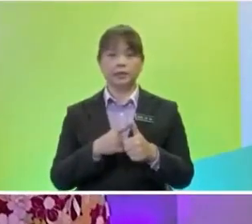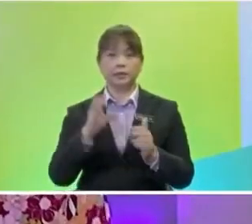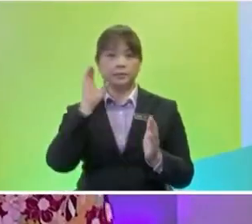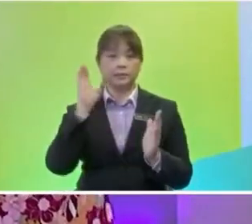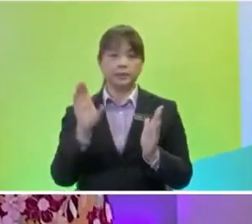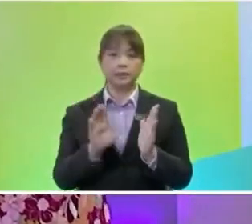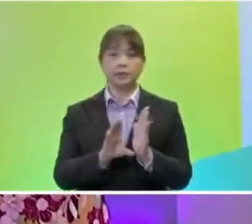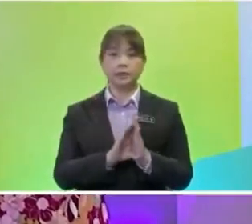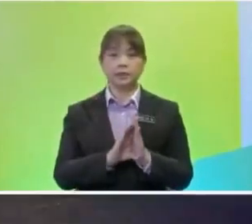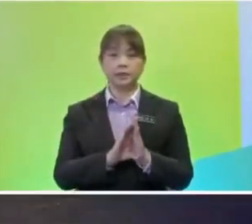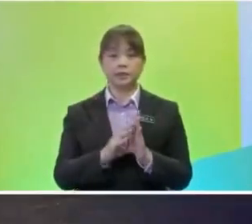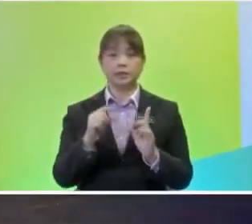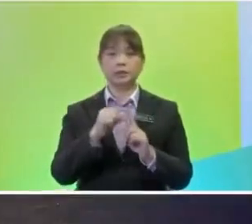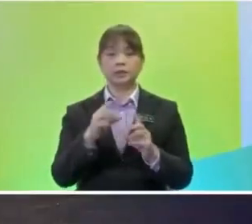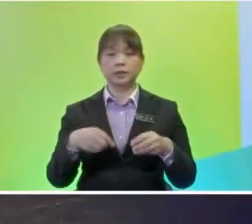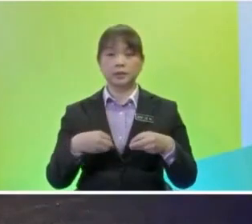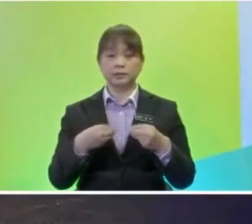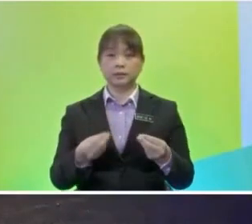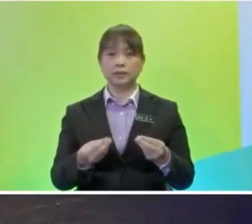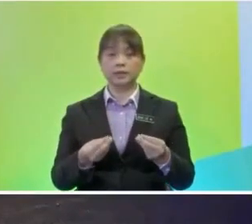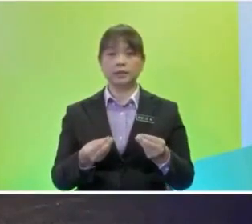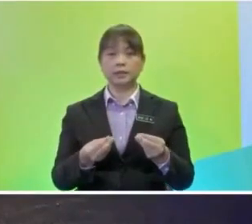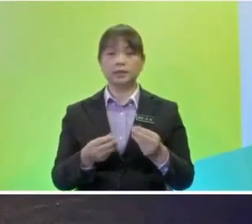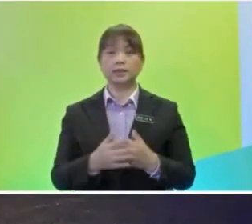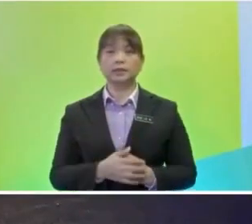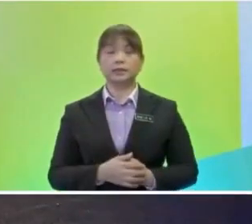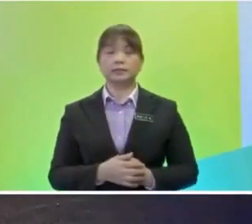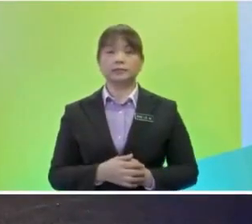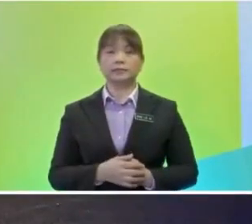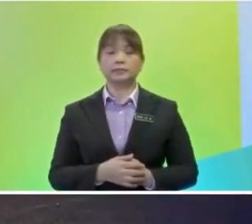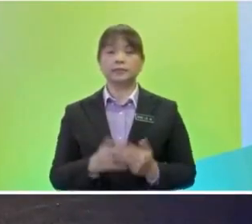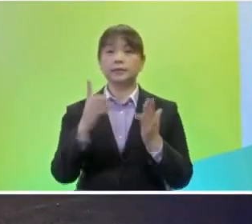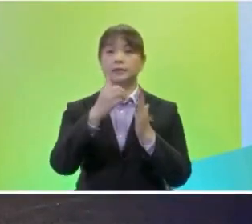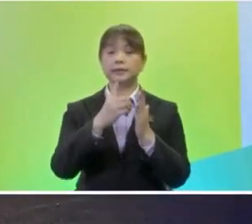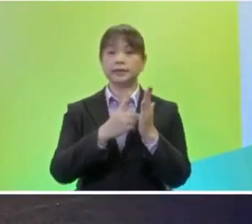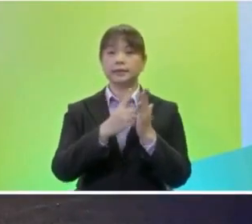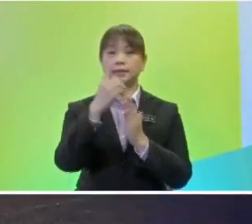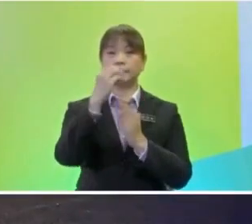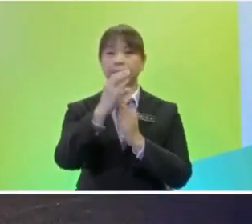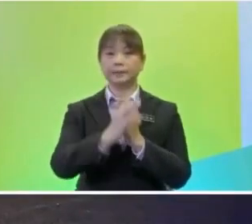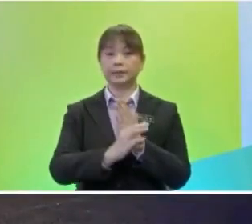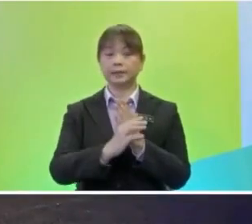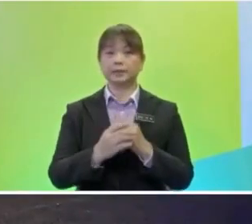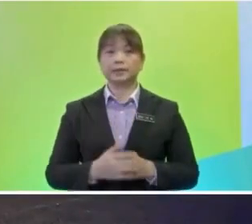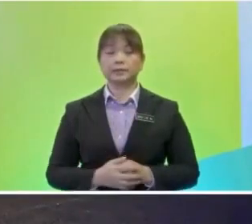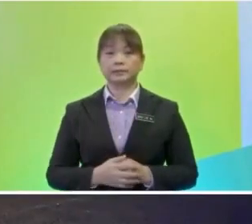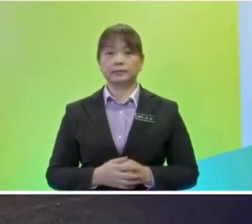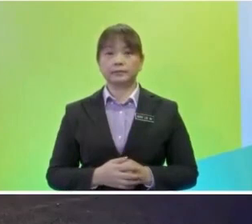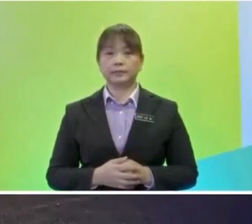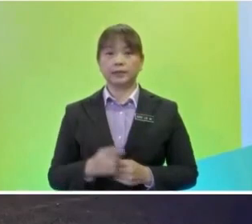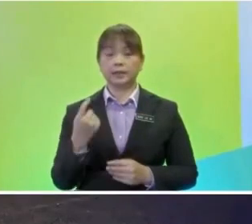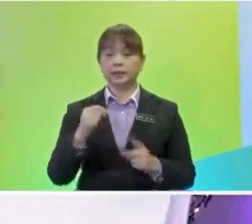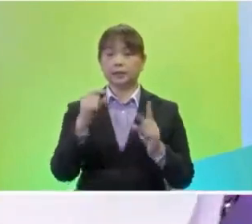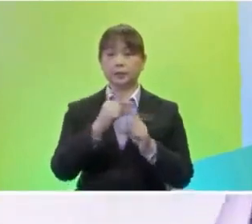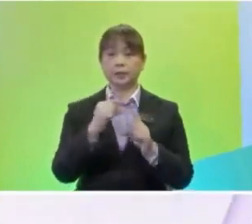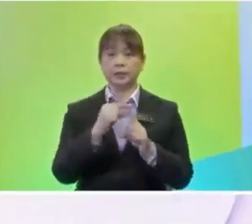December 2019. The coldest, the adjective, the superlative adjective is the coldest. The coldest. And then the word given is